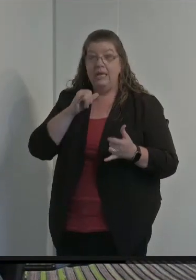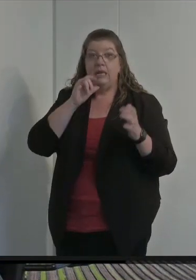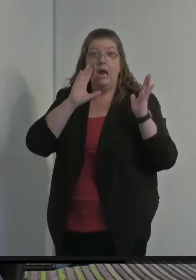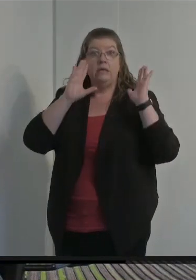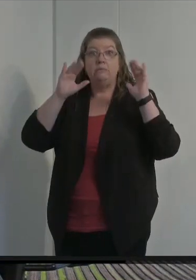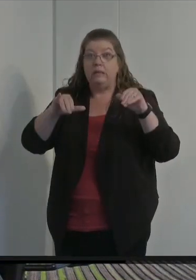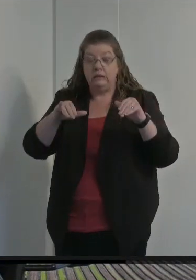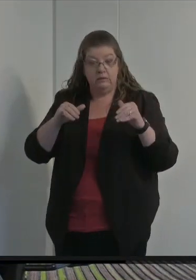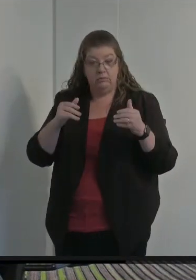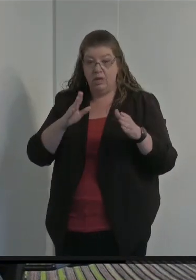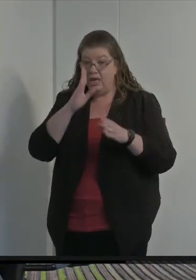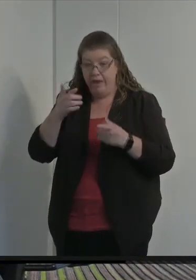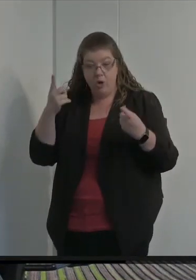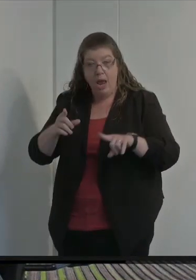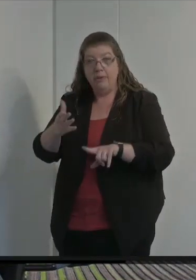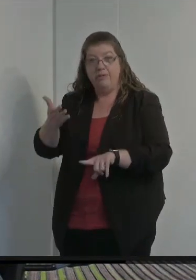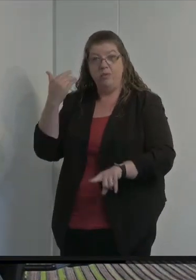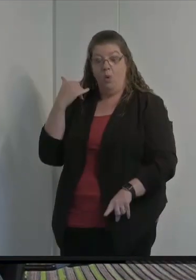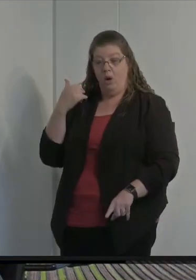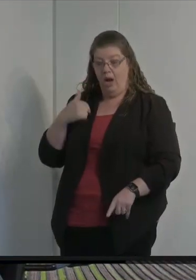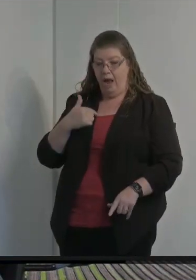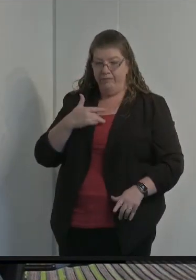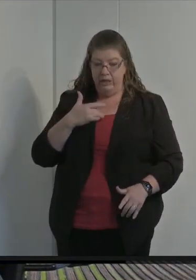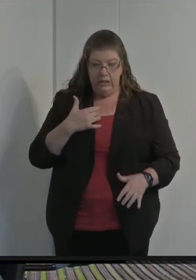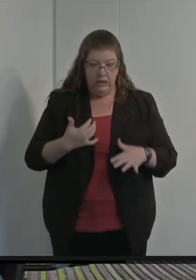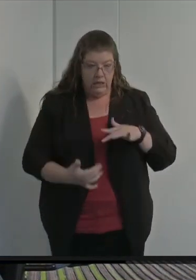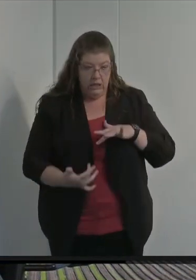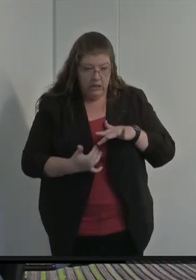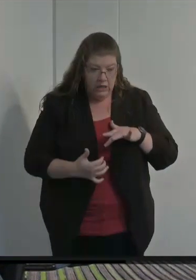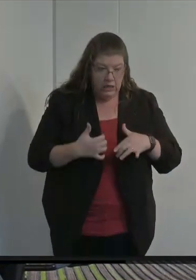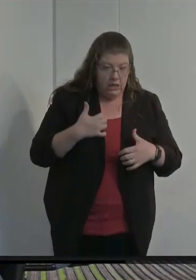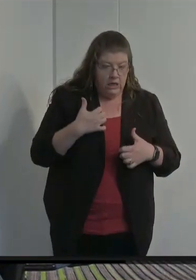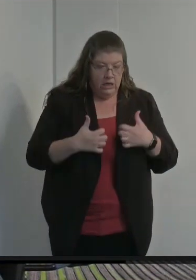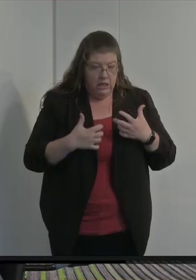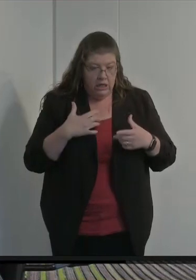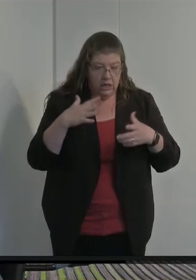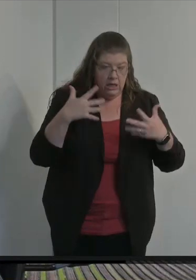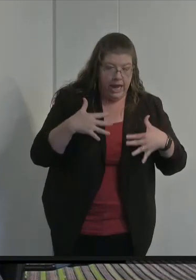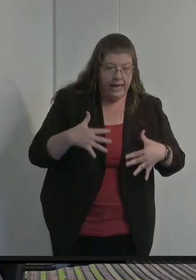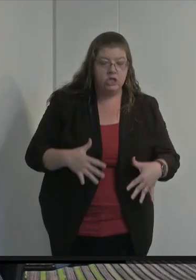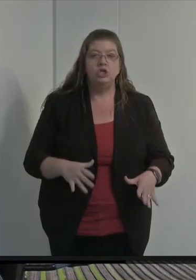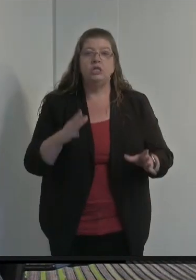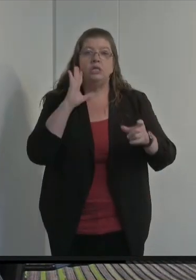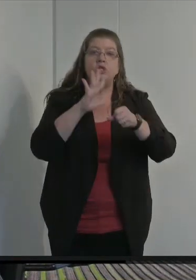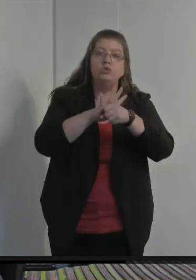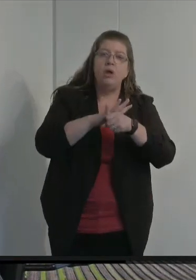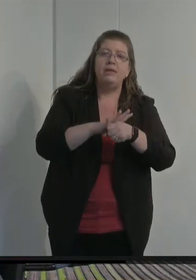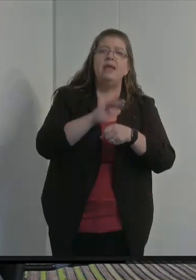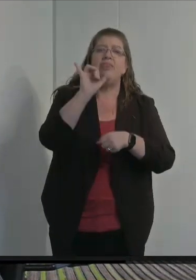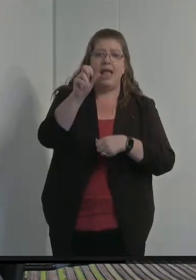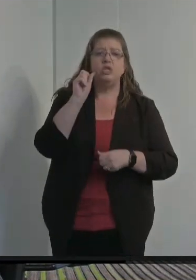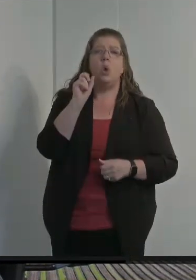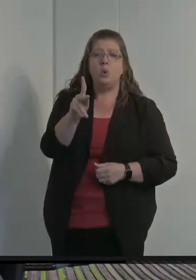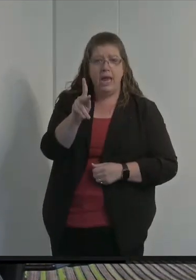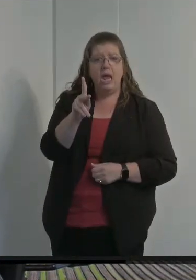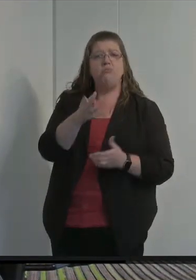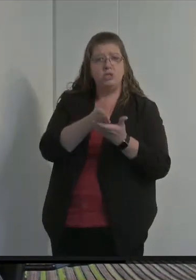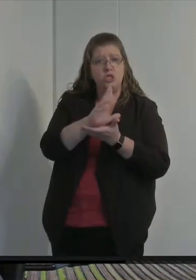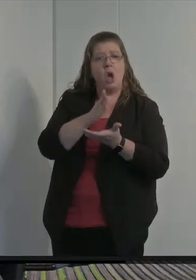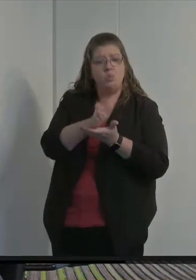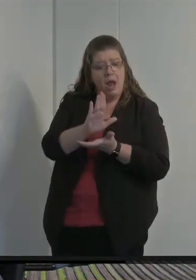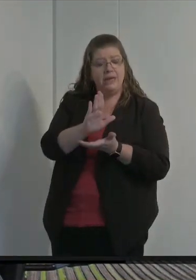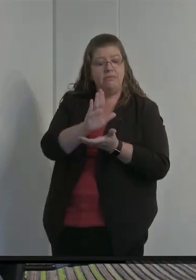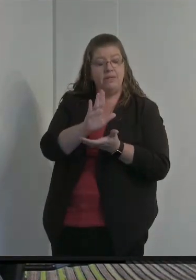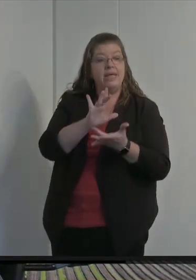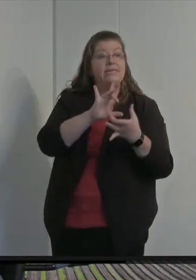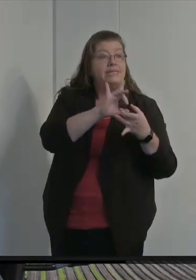unprecedented. No wonder I'm feeling anxious and stressed, and that's okay. Stay connected with